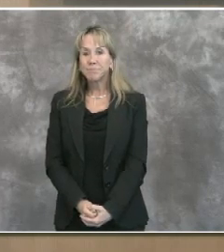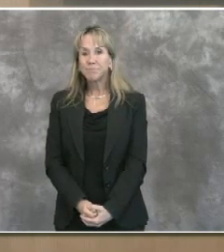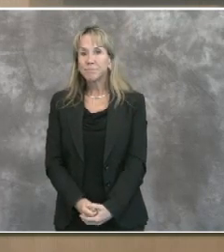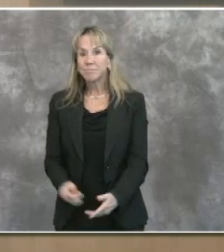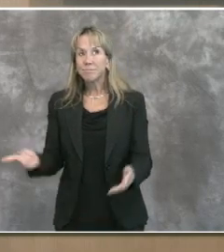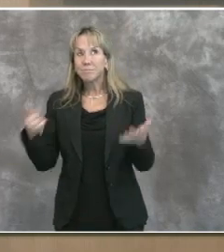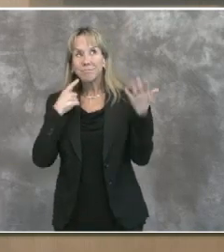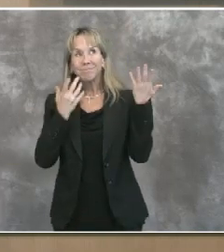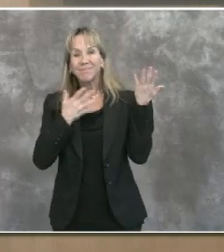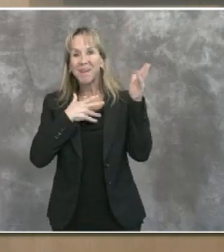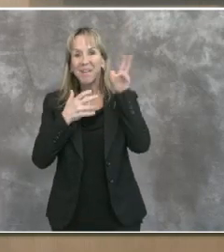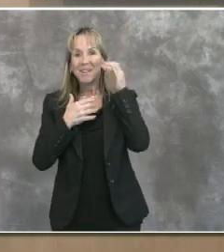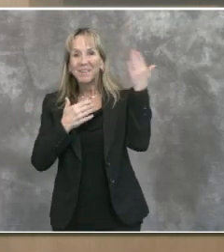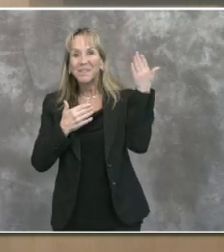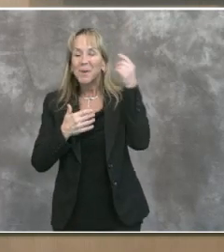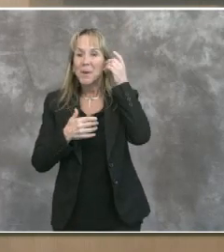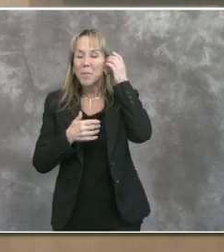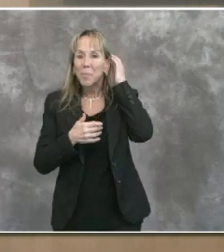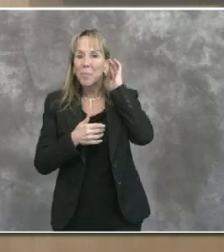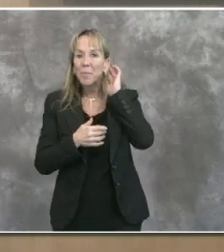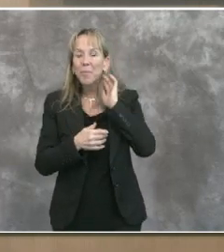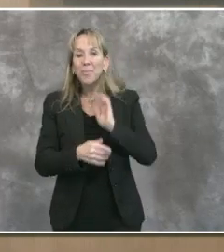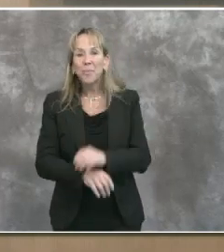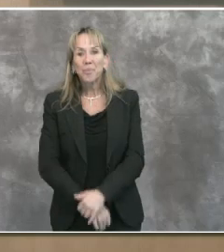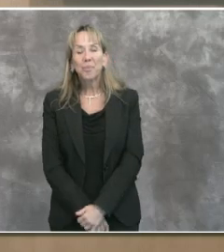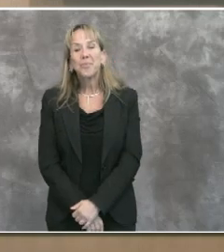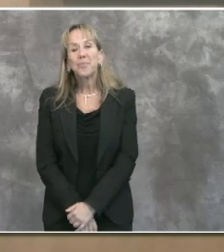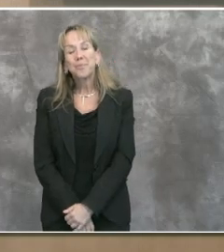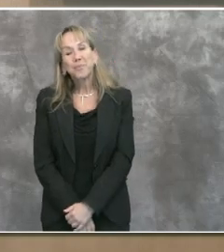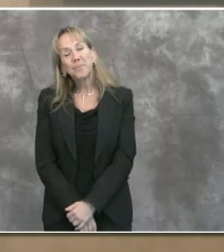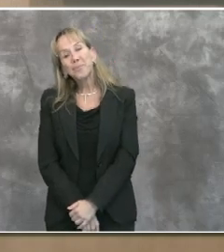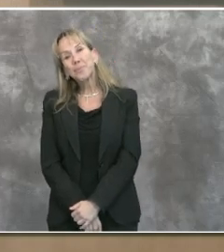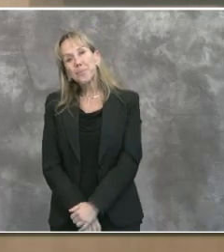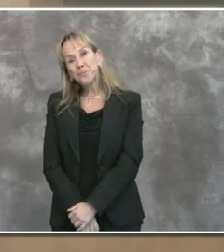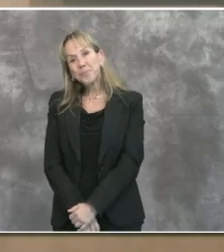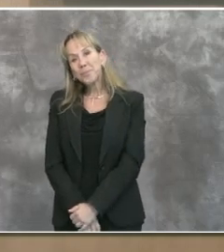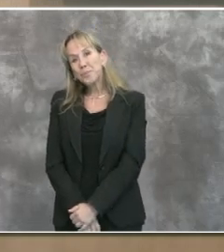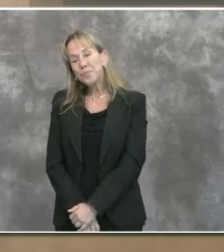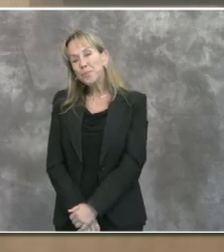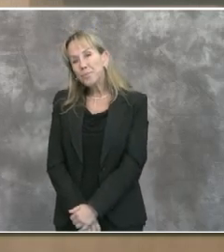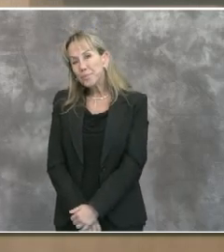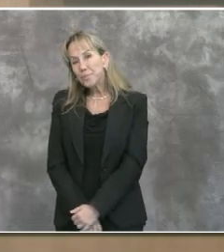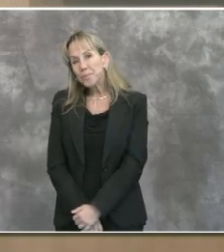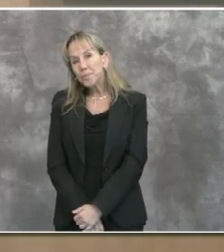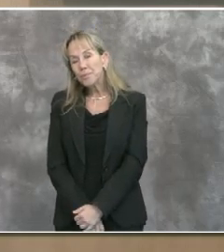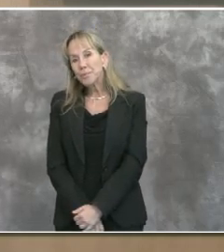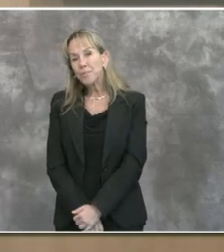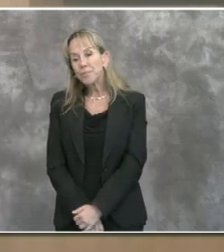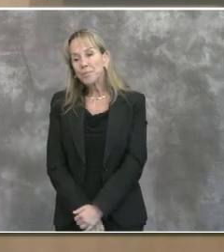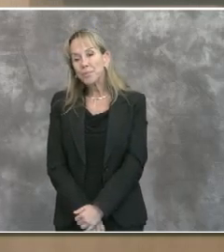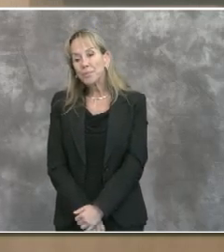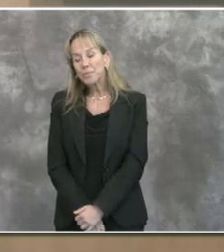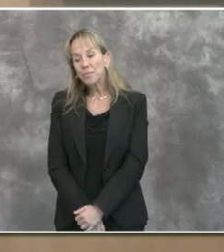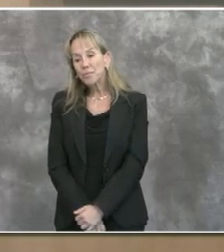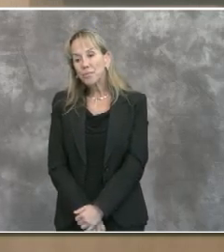I'm listening. Go ahead. Thanks. Okay, great. So what is the county's